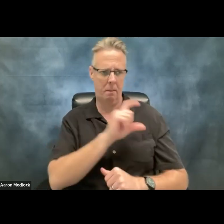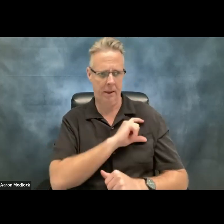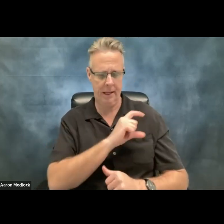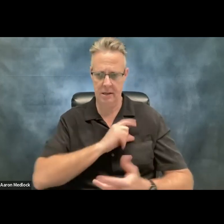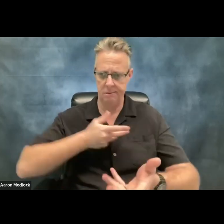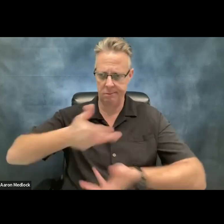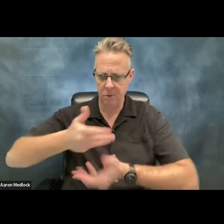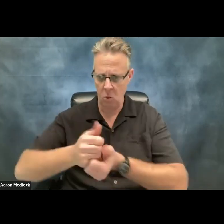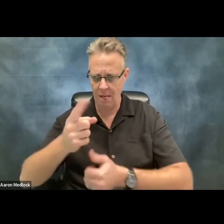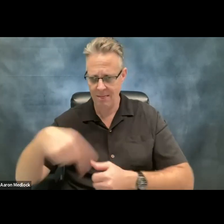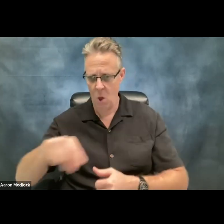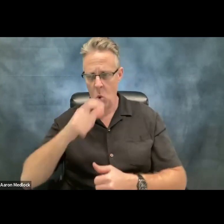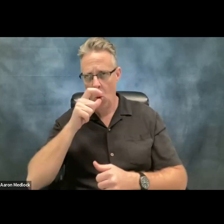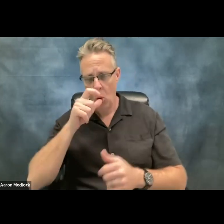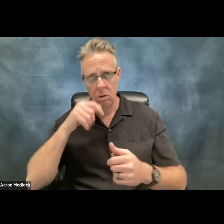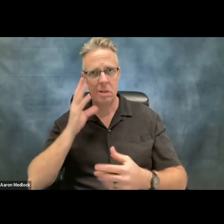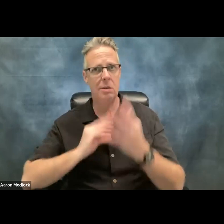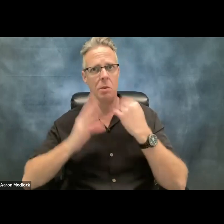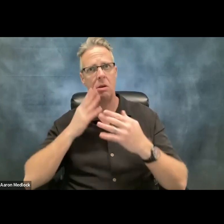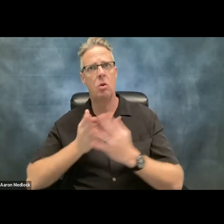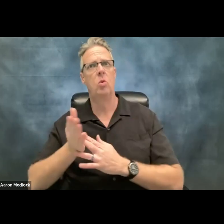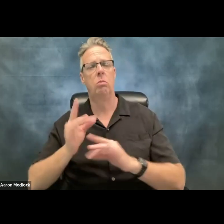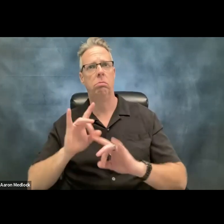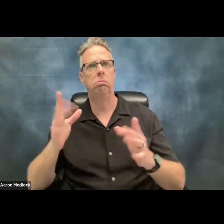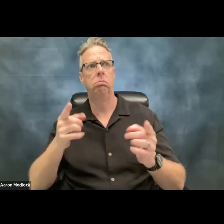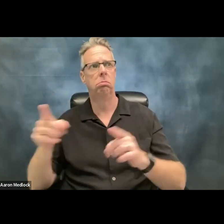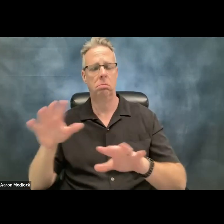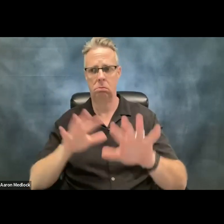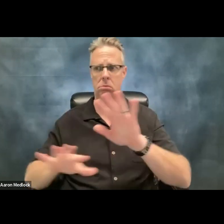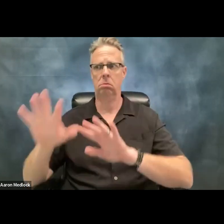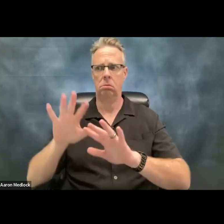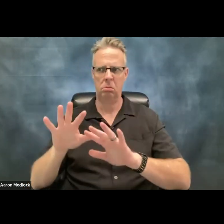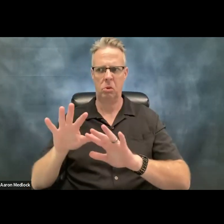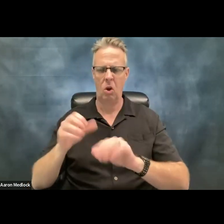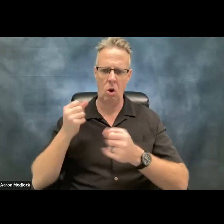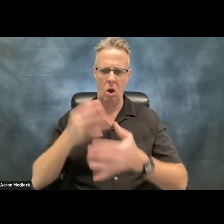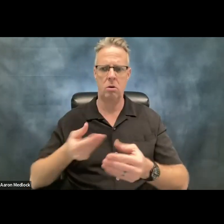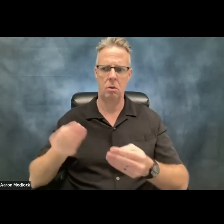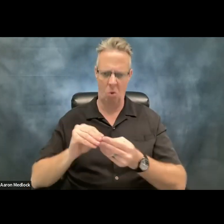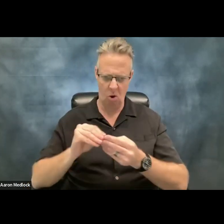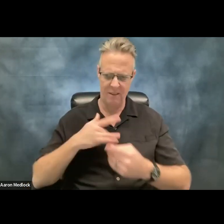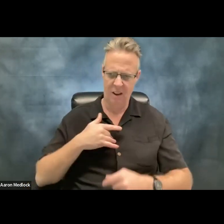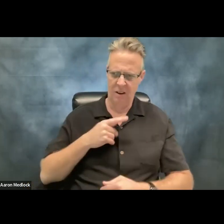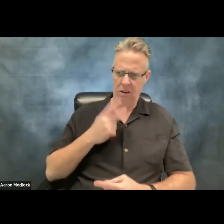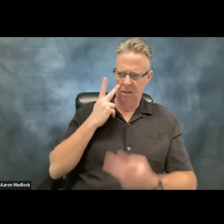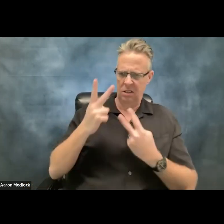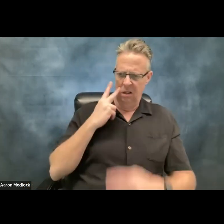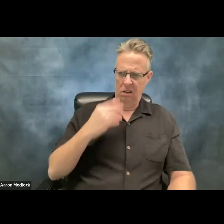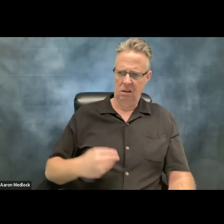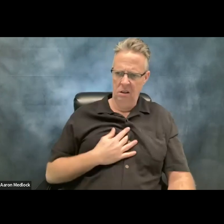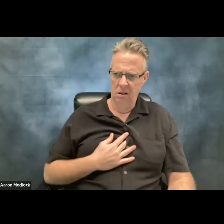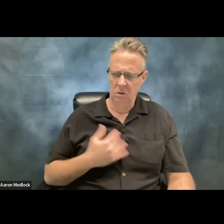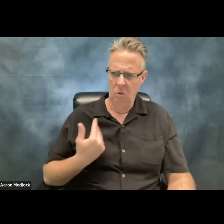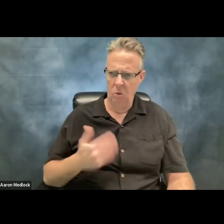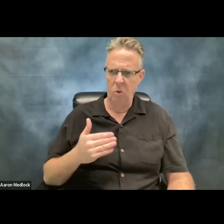people who are experiencing crisis. And it is creating, I think, distress for many of you in the CRIS Committee, as